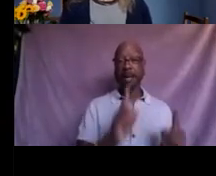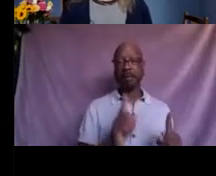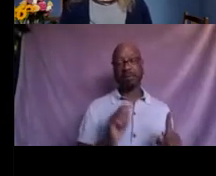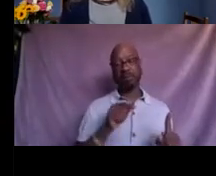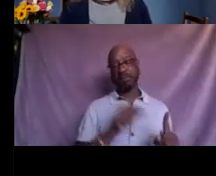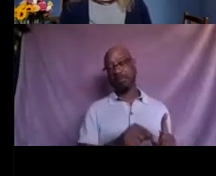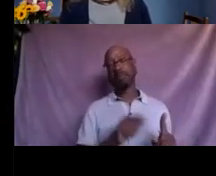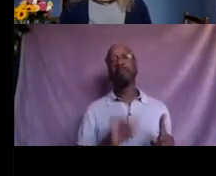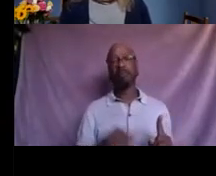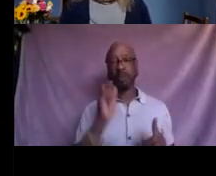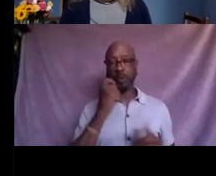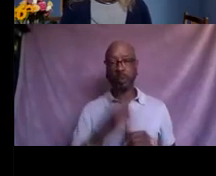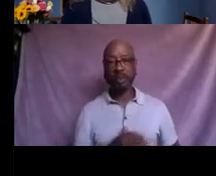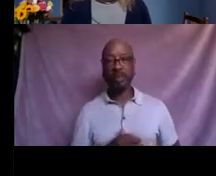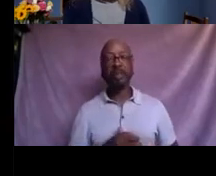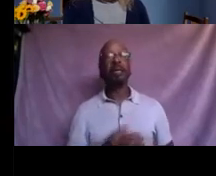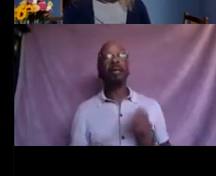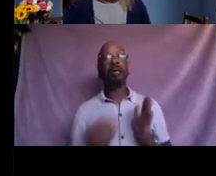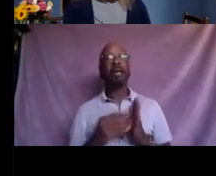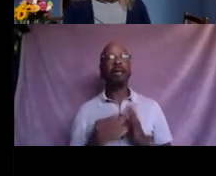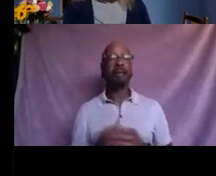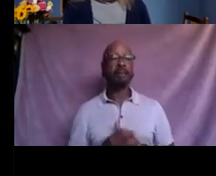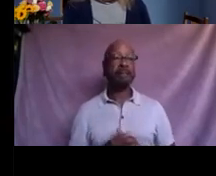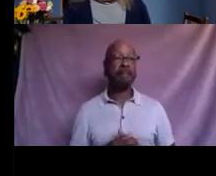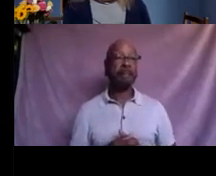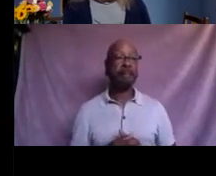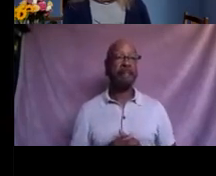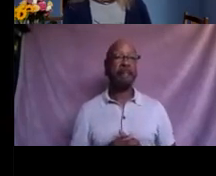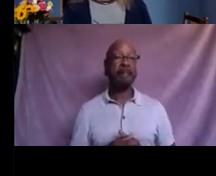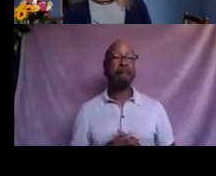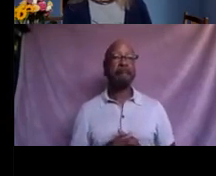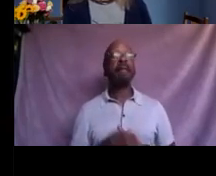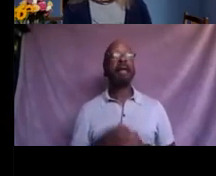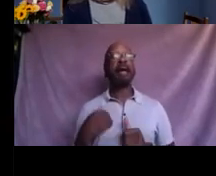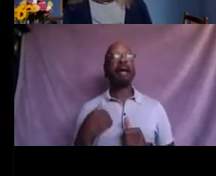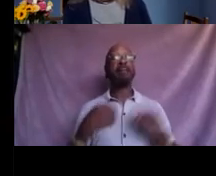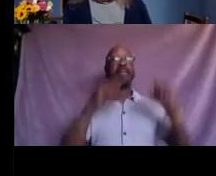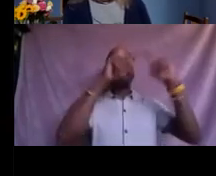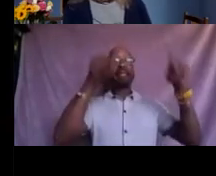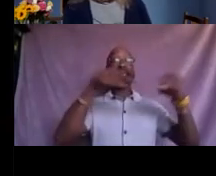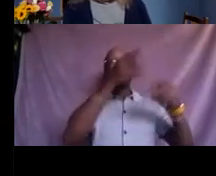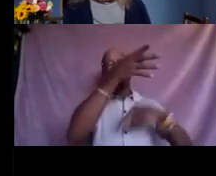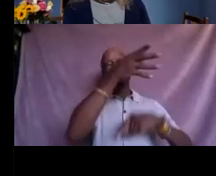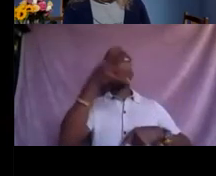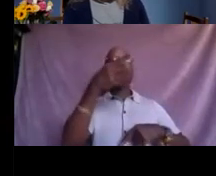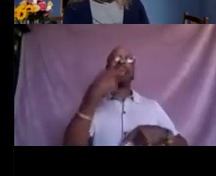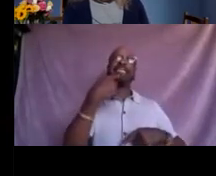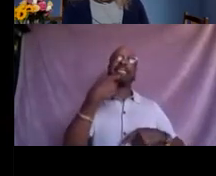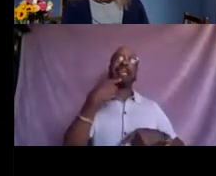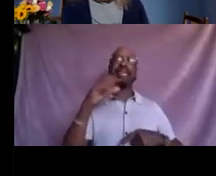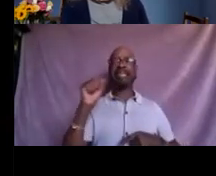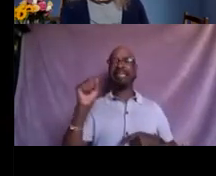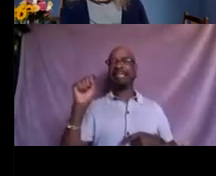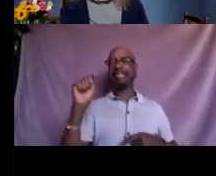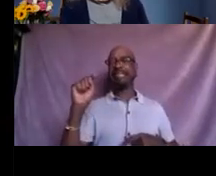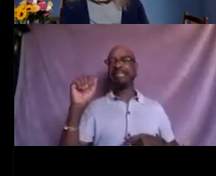And then up here, again, rounding out my clockwise direction, I've got I call it the stack of pancakes because we have the waffle on the